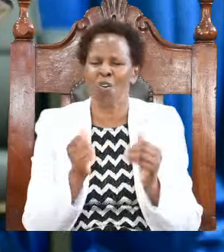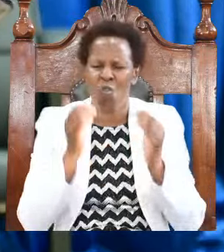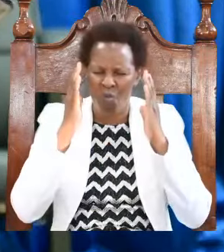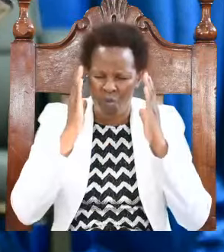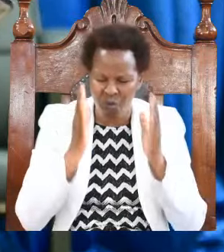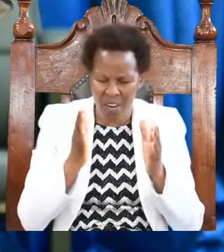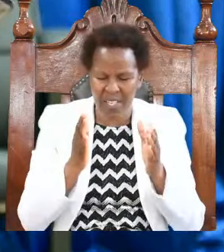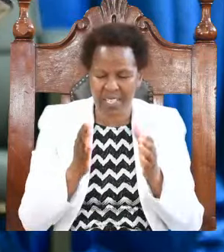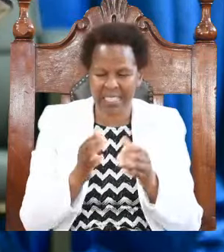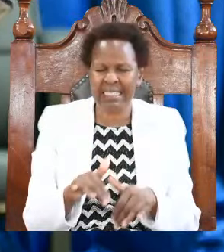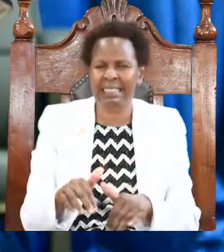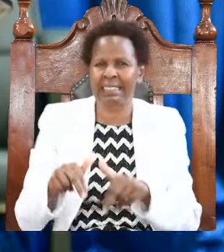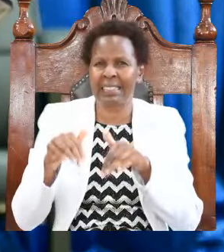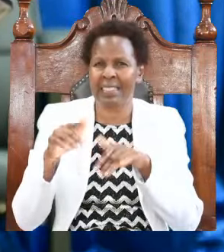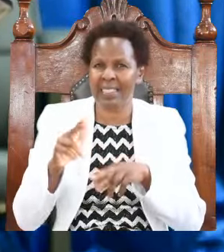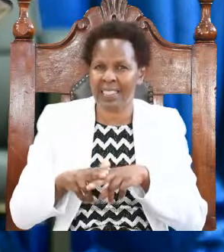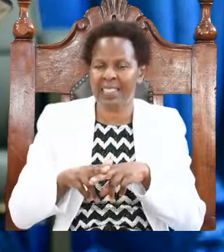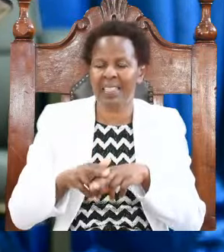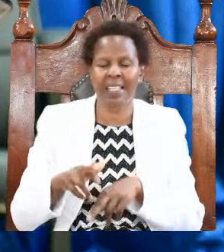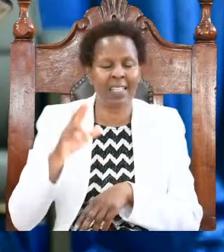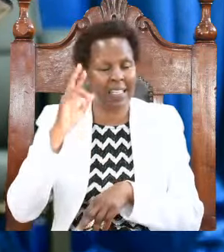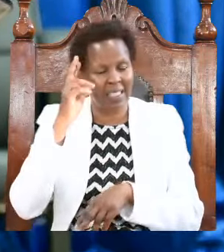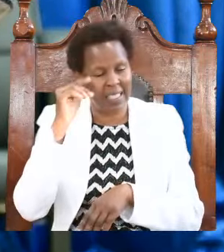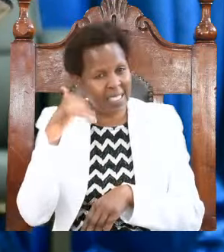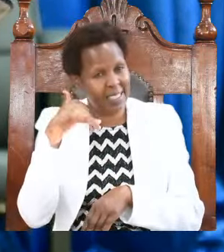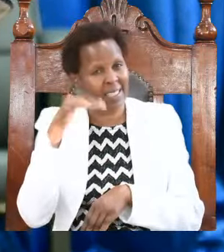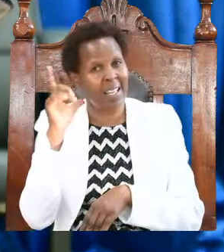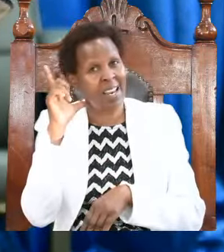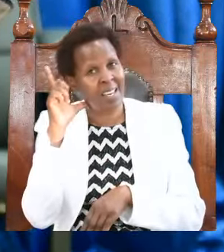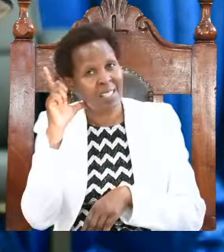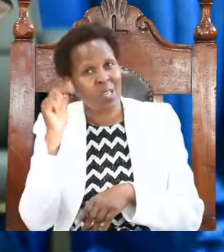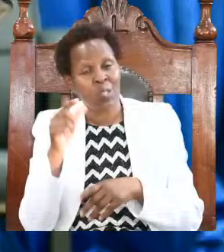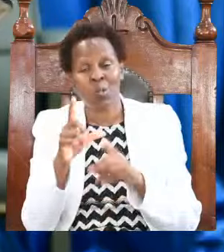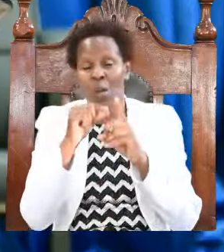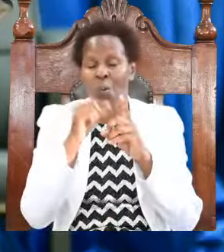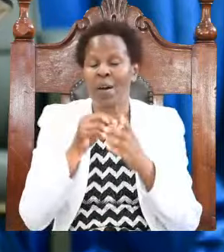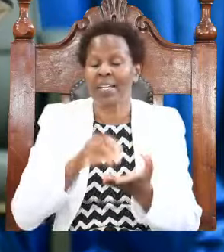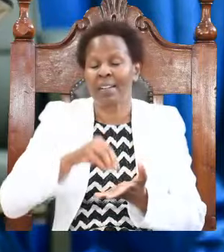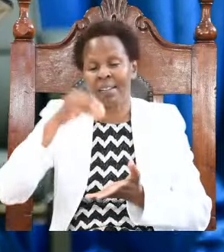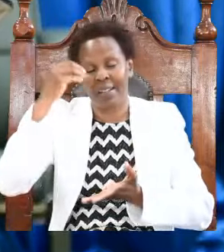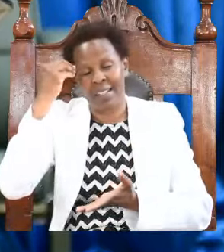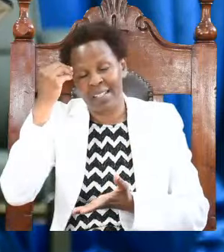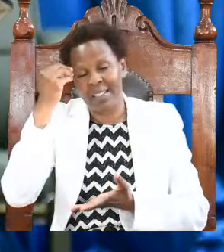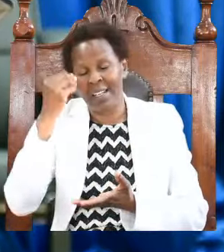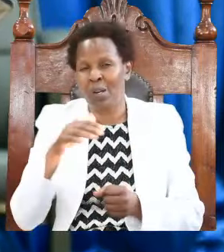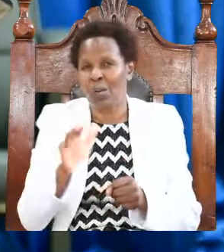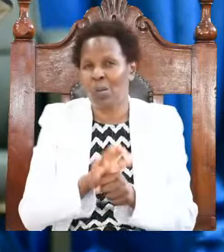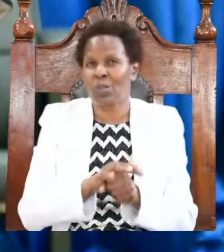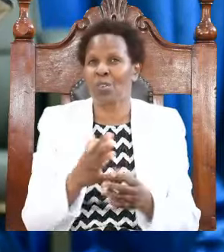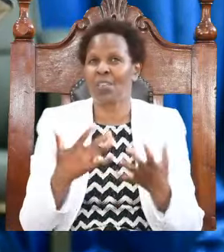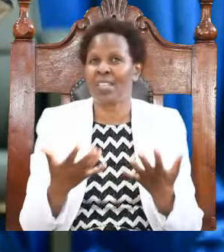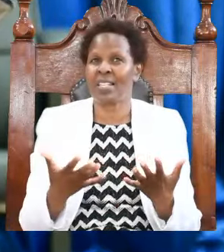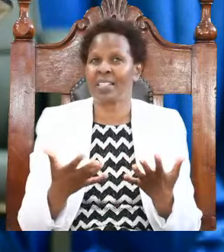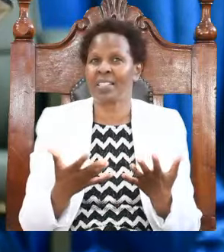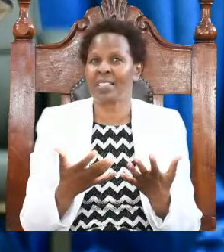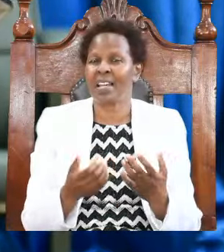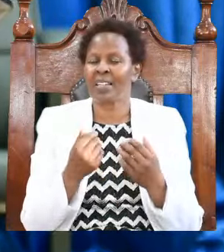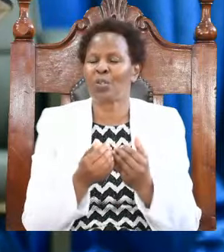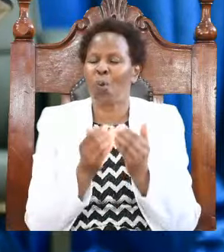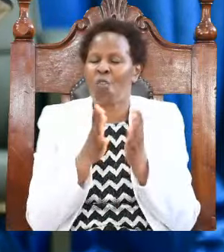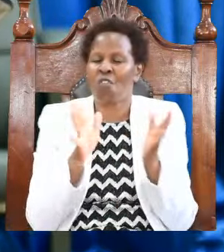he would sit there, listen to the word, learn. And eventually, many things began to make sense to